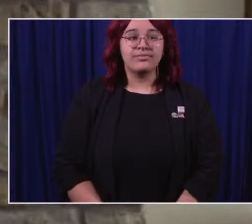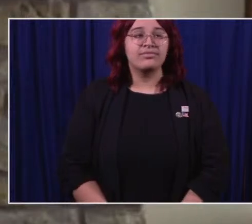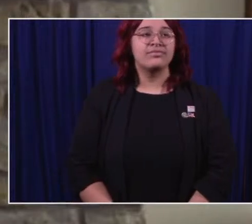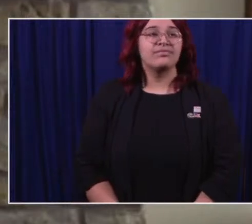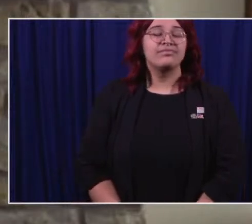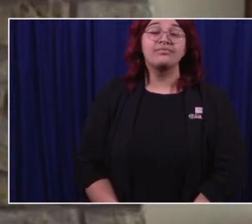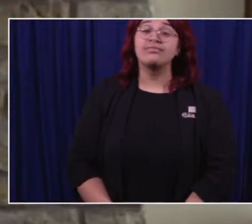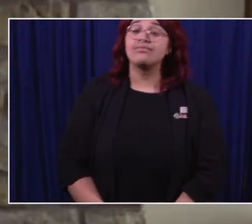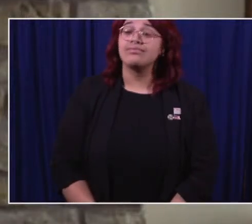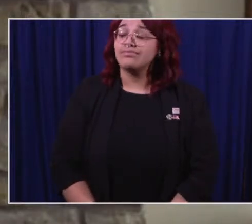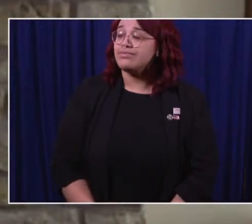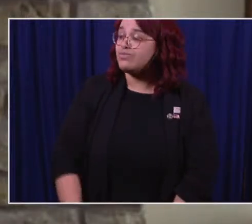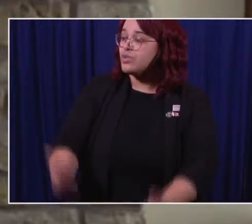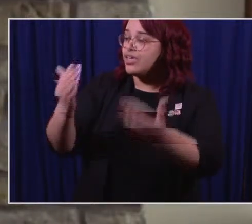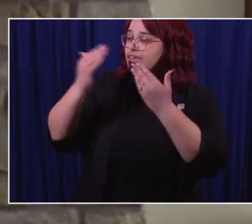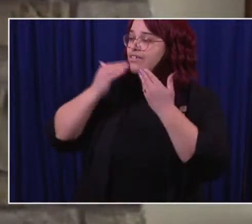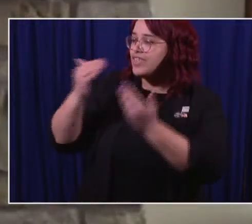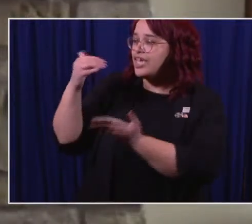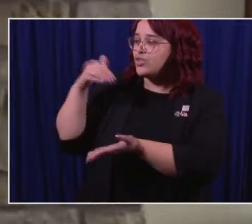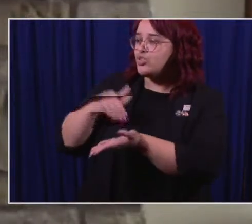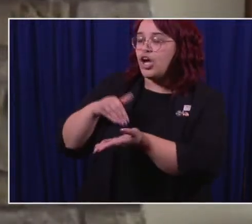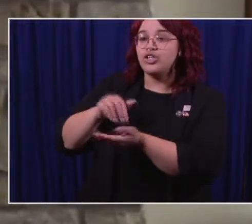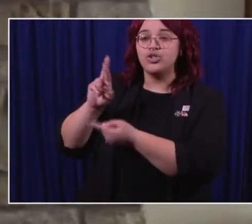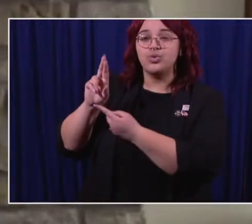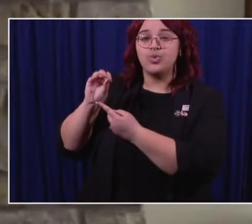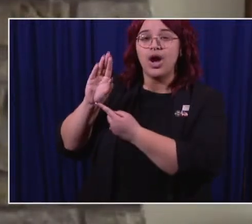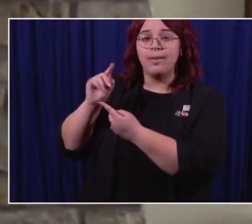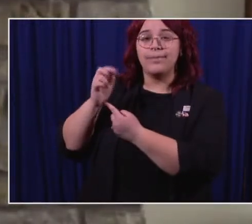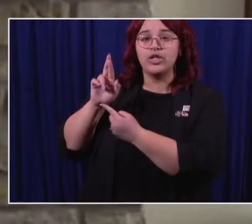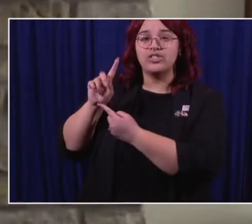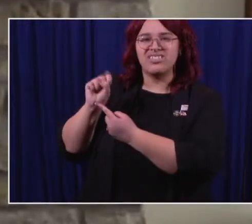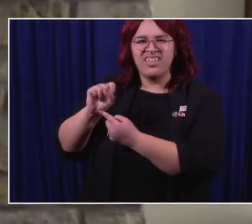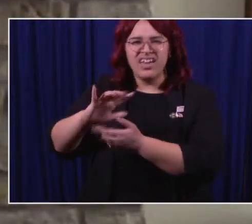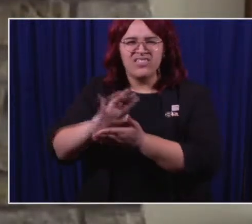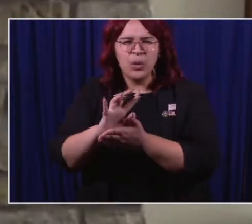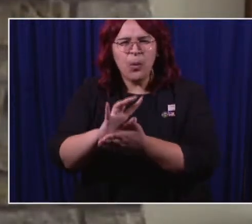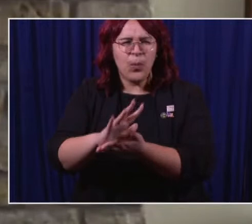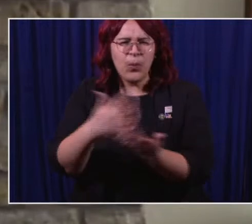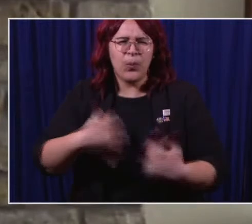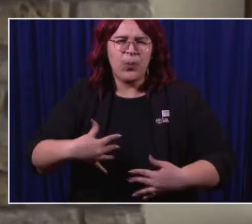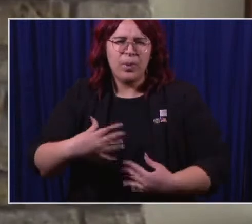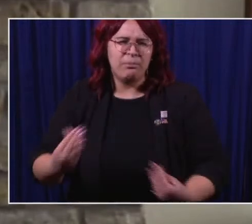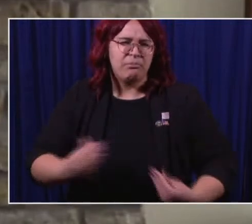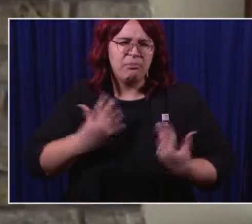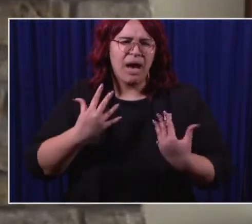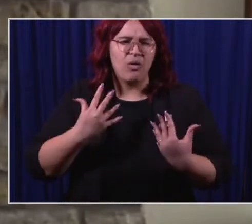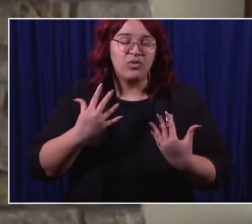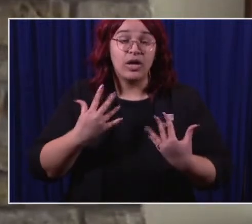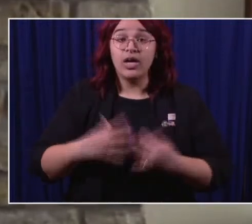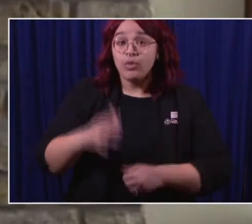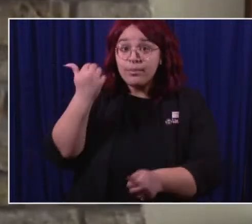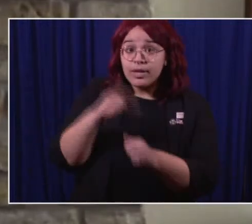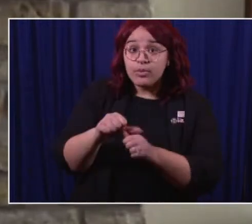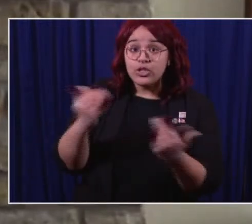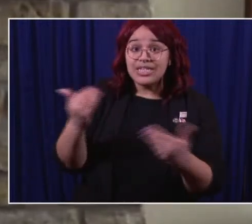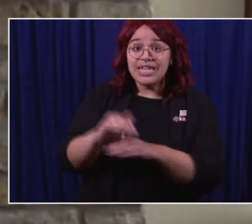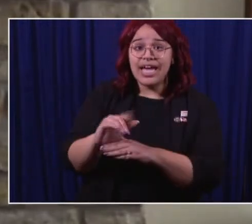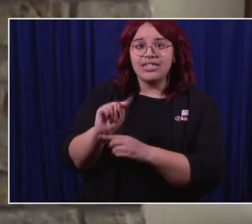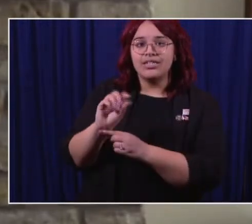We want to thank Dr. Roberts for that very powerful video. And again, remind everybody, 6:30